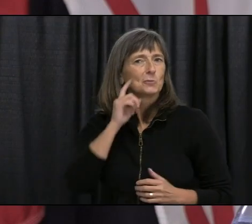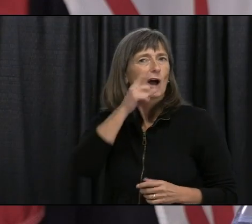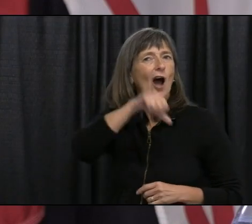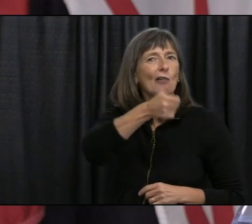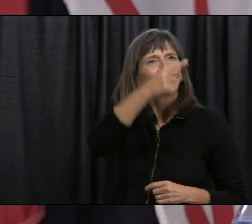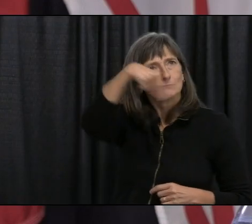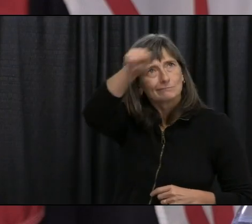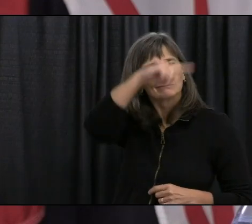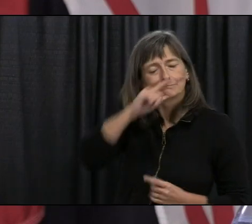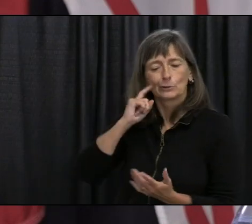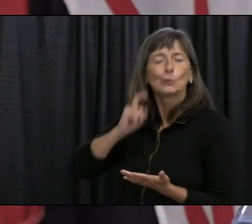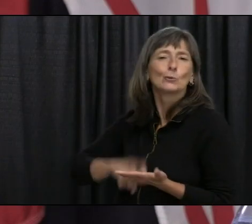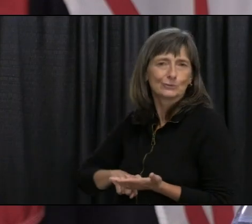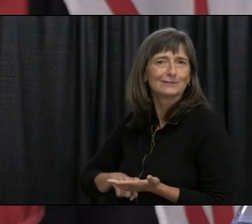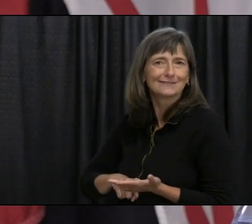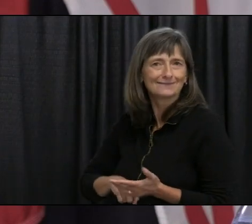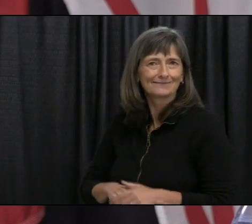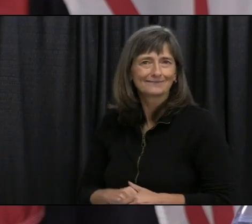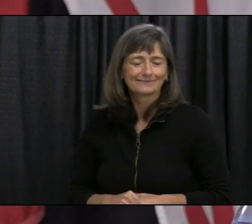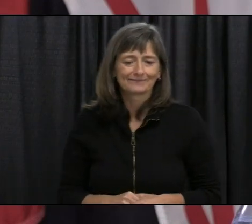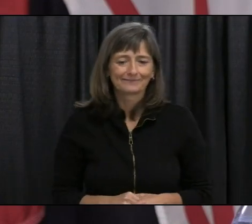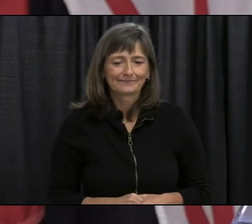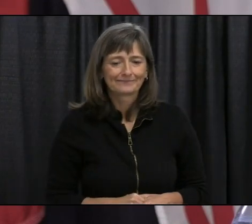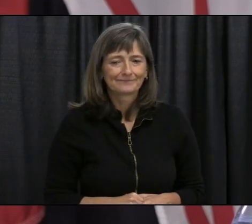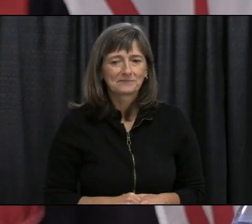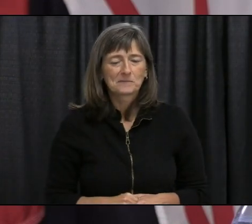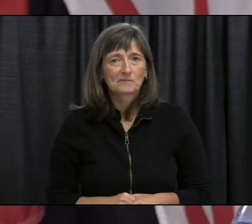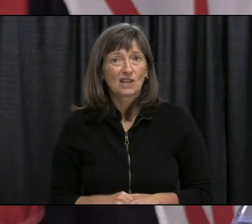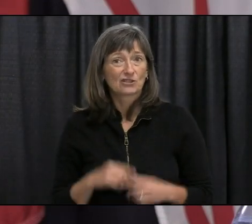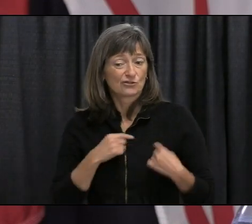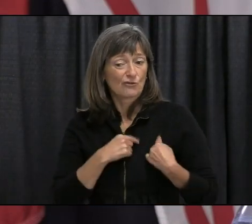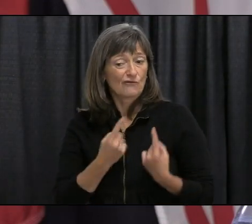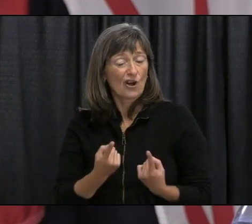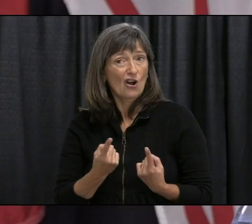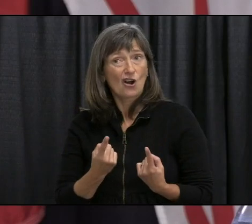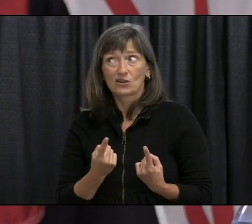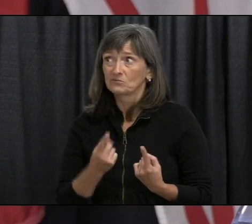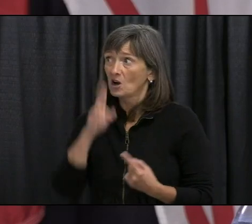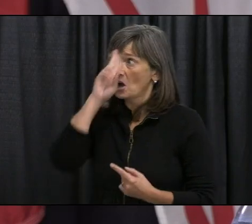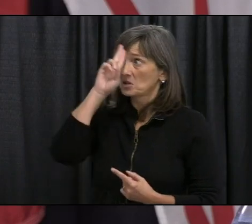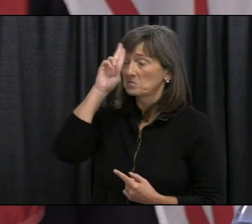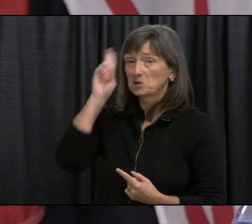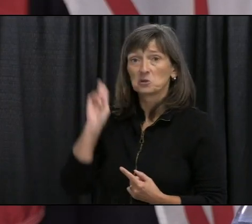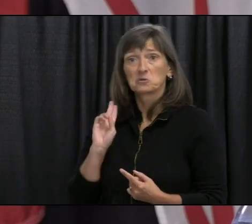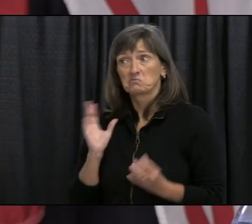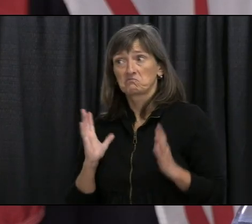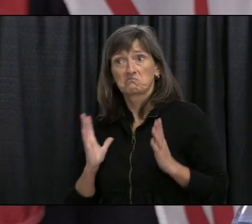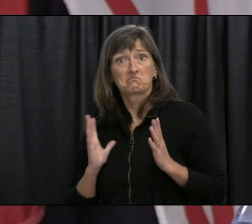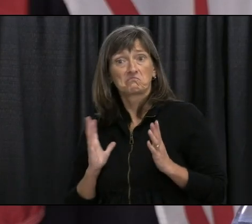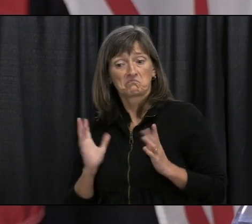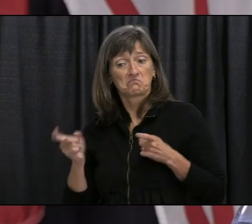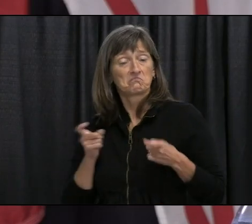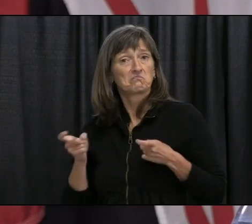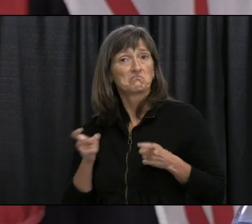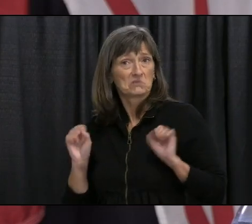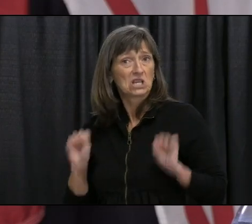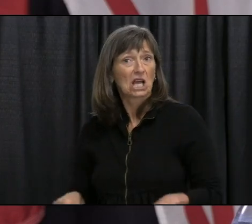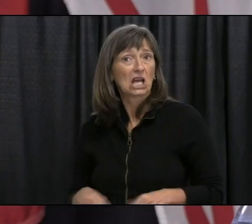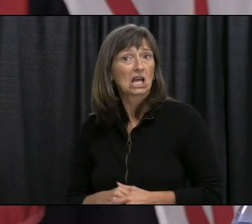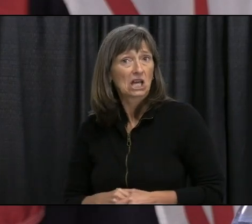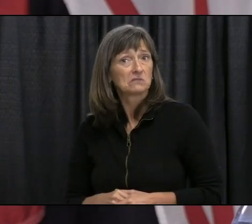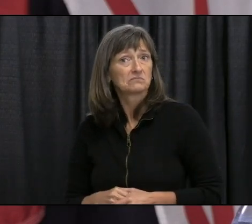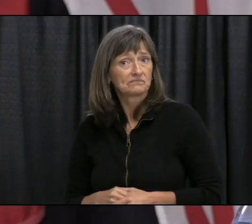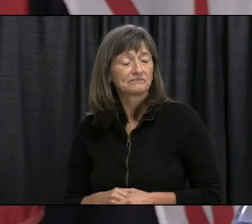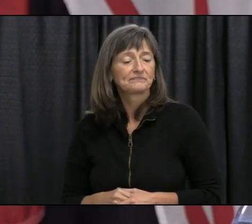manage without too much in the way of challenge to our healthcare system itself. What we said